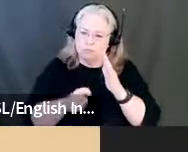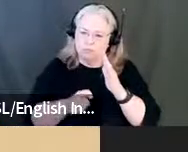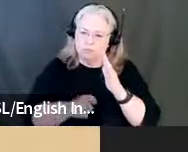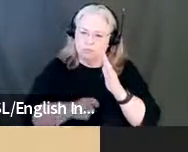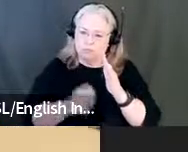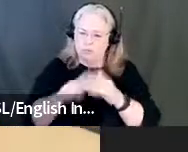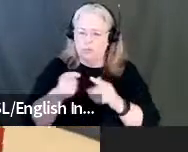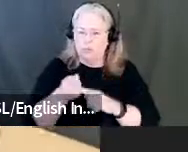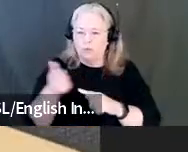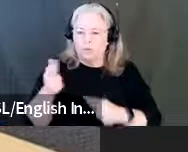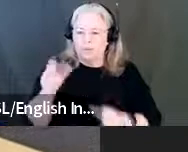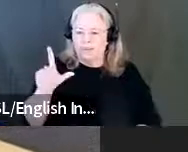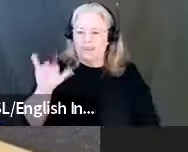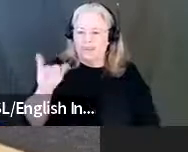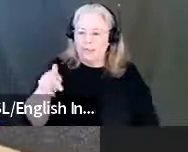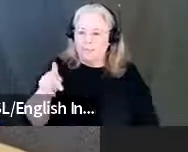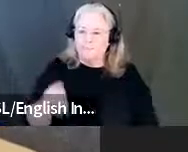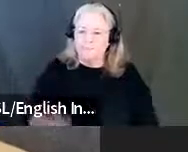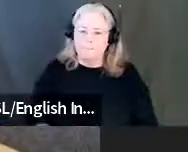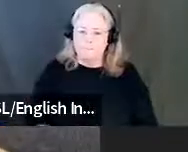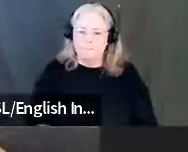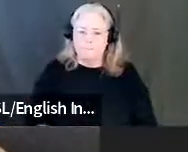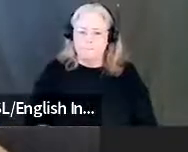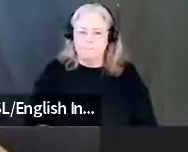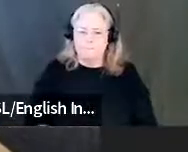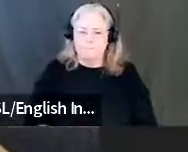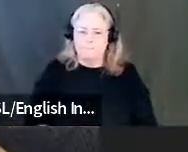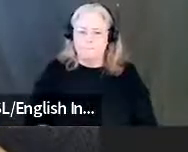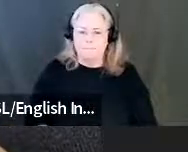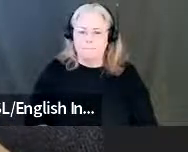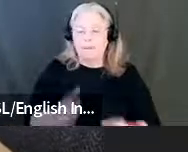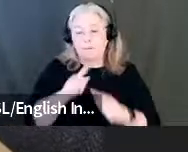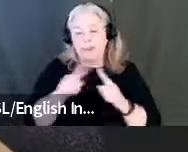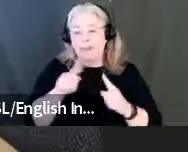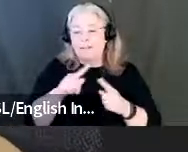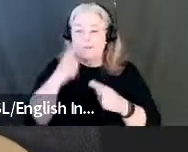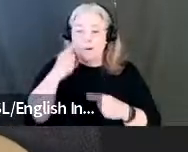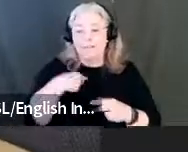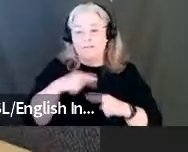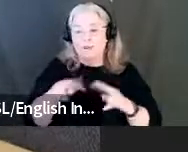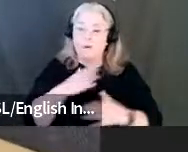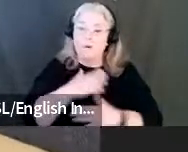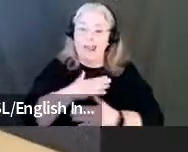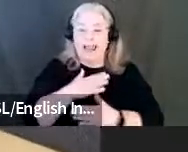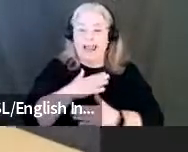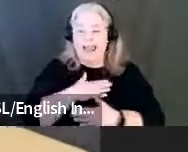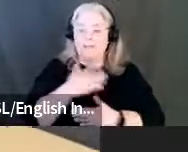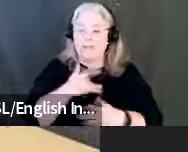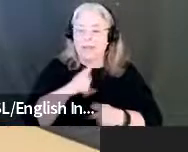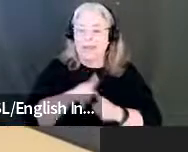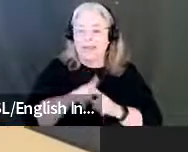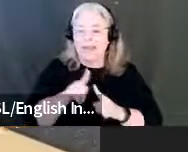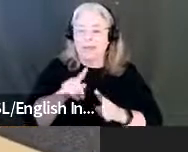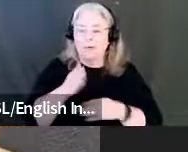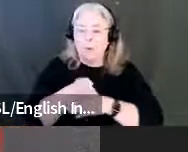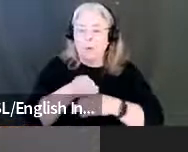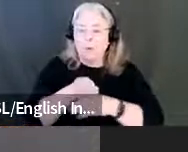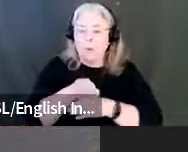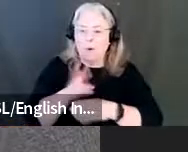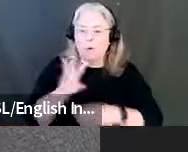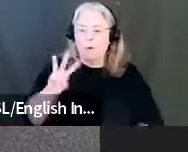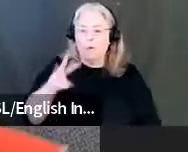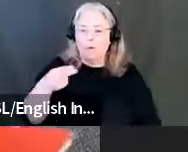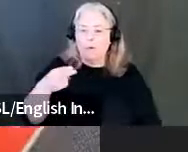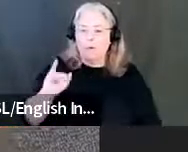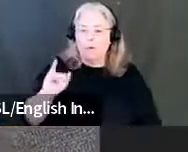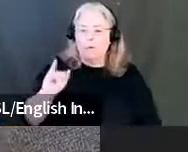up. It's quite relaxing. Makes me feel like I'm whittling something here, but so